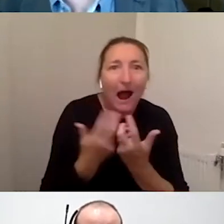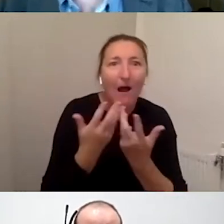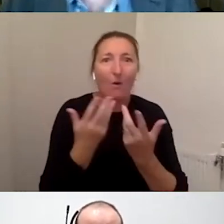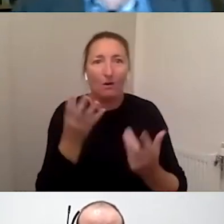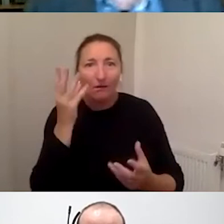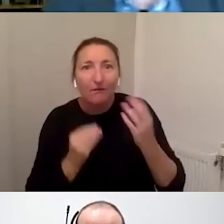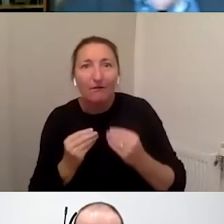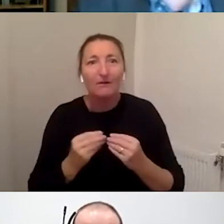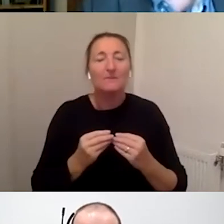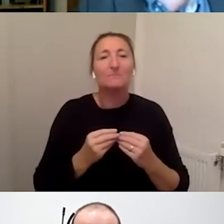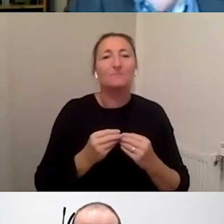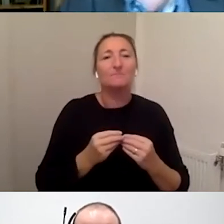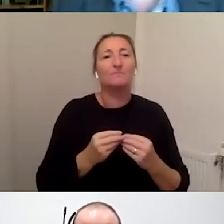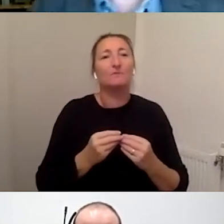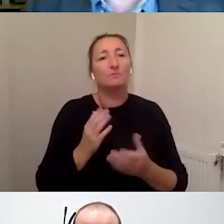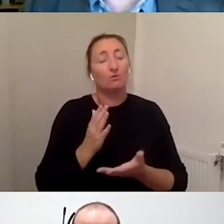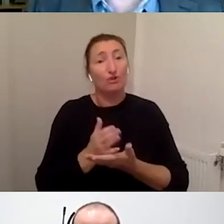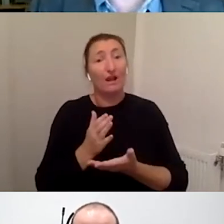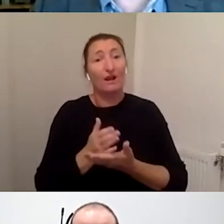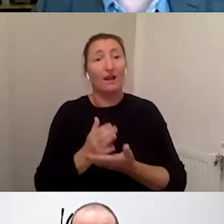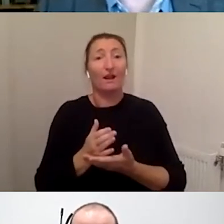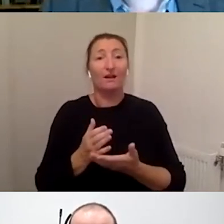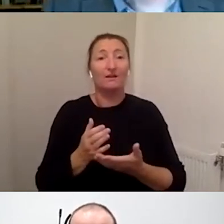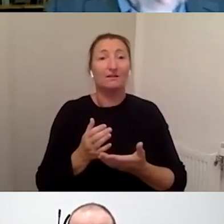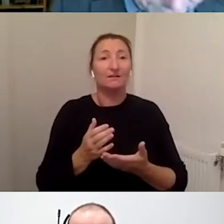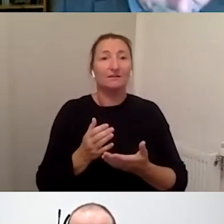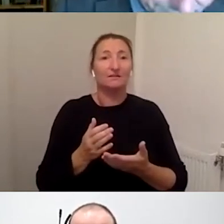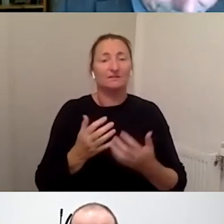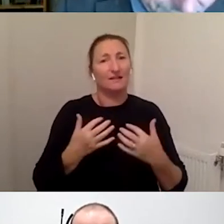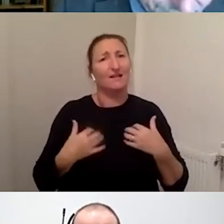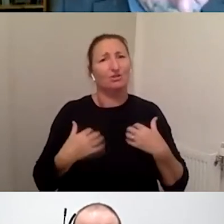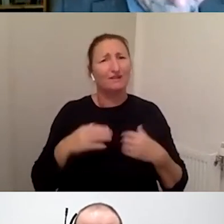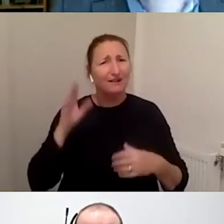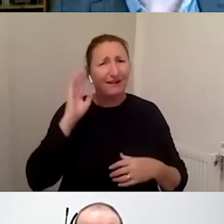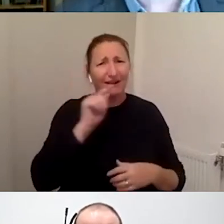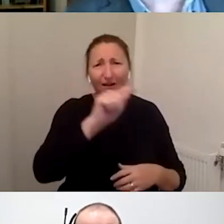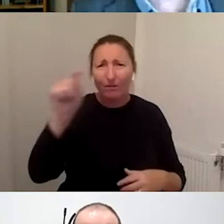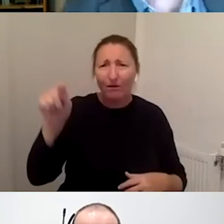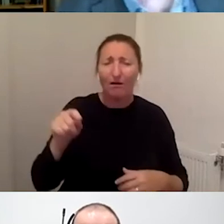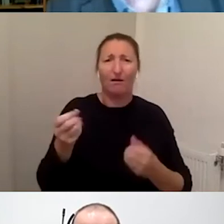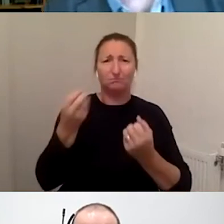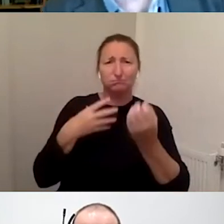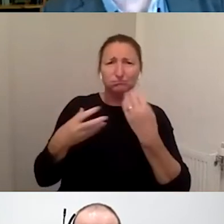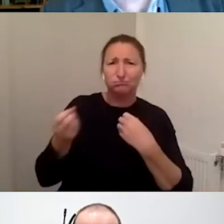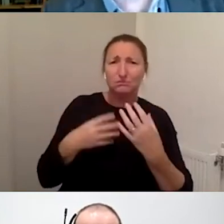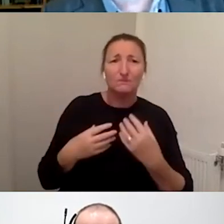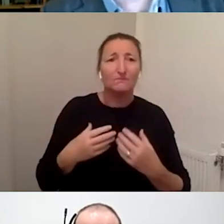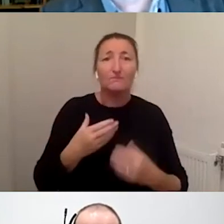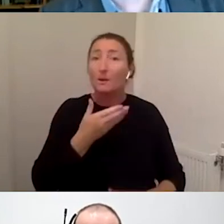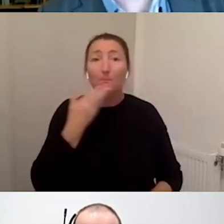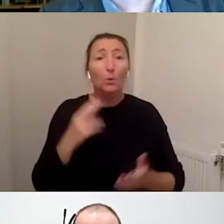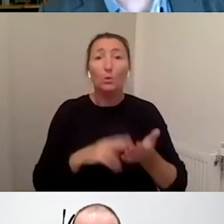right? So the ironic part is that, and it's really interesting listening to the lads here because, we have no nuclear. They tried